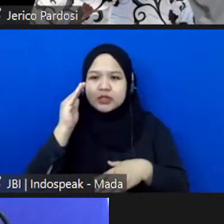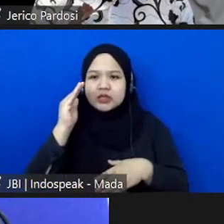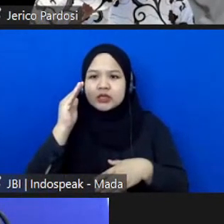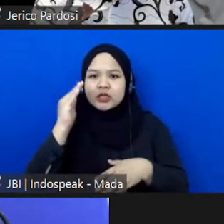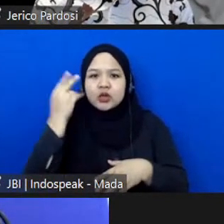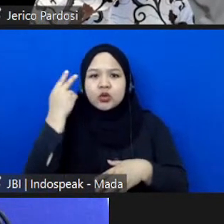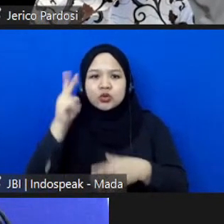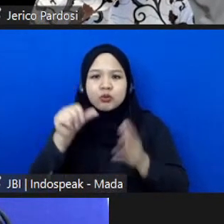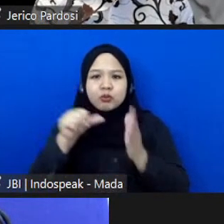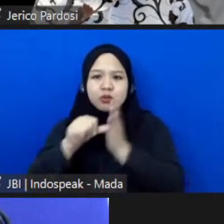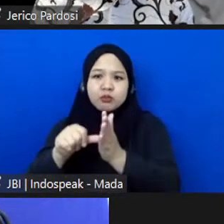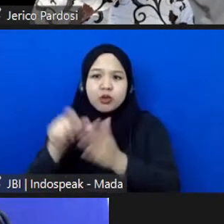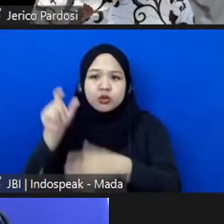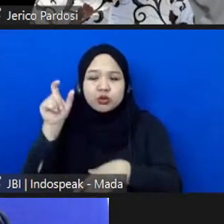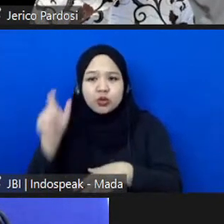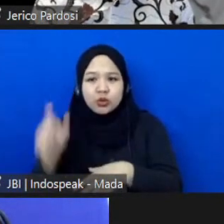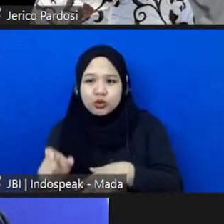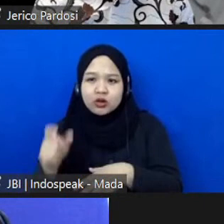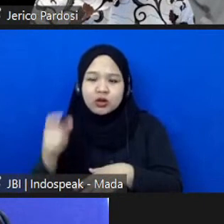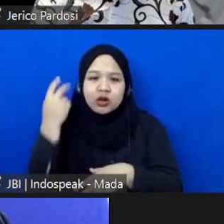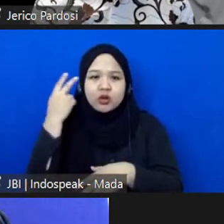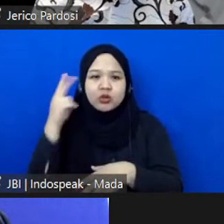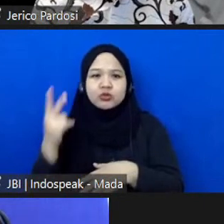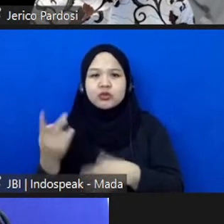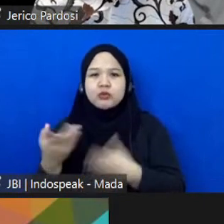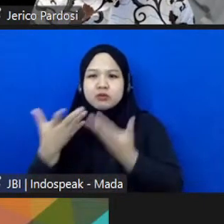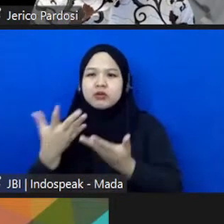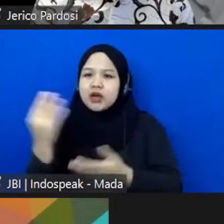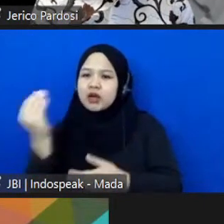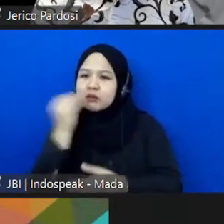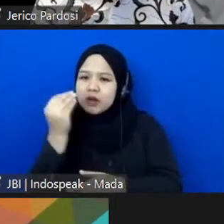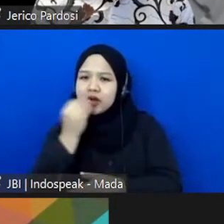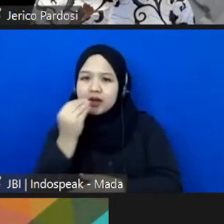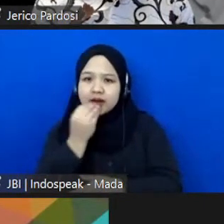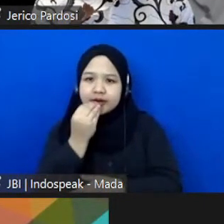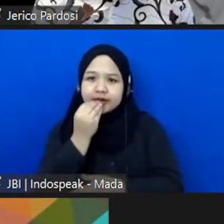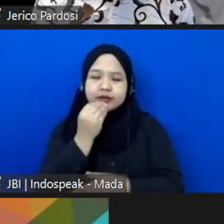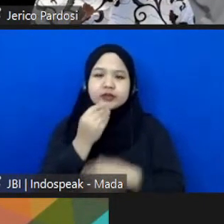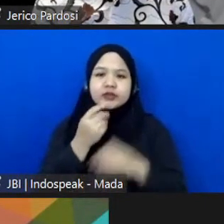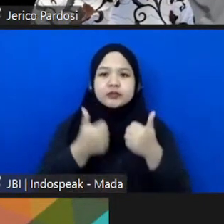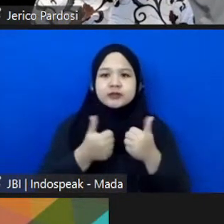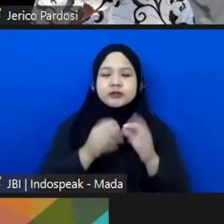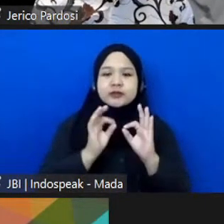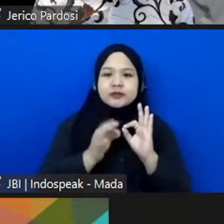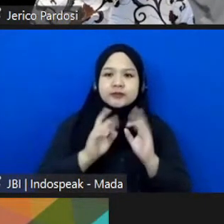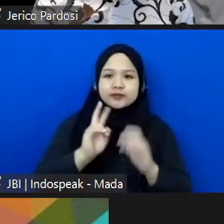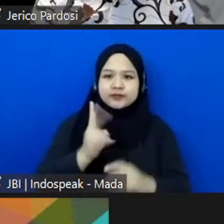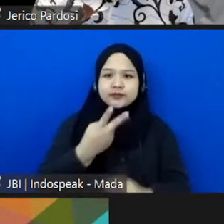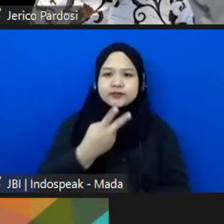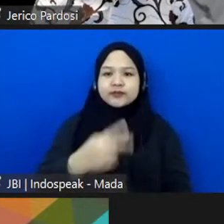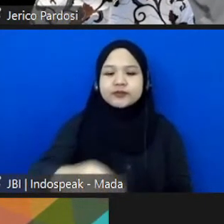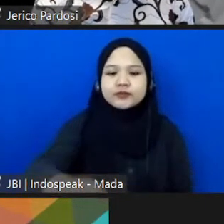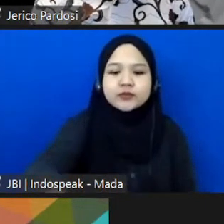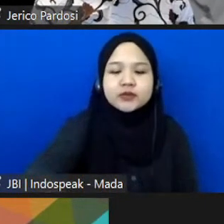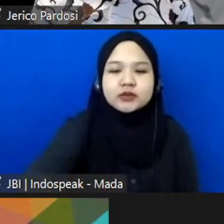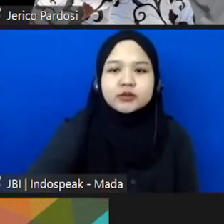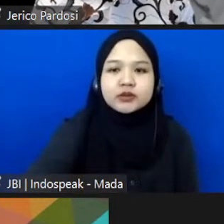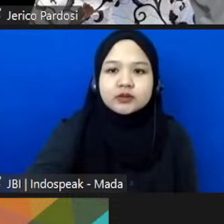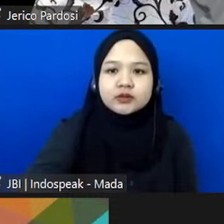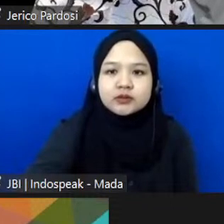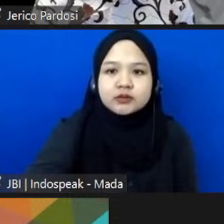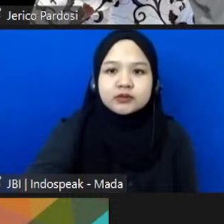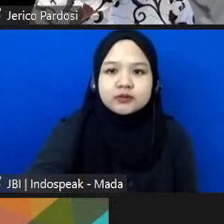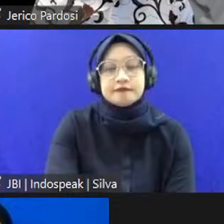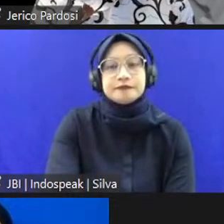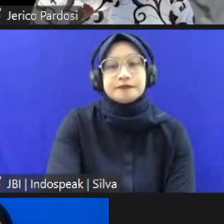someone to have a bath or to feed them, because this is kind of sporadic. But if you have memory, more problems with memory, it also depends